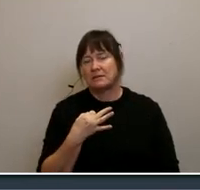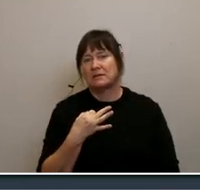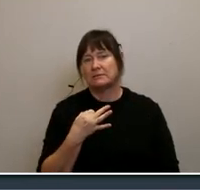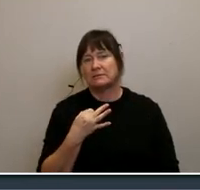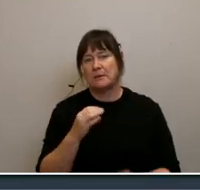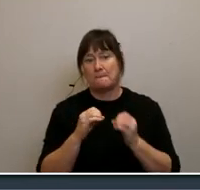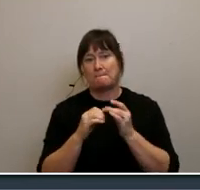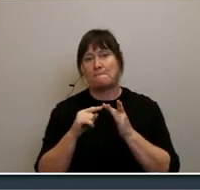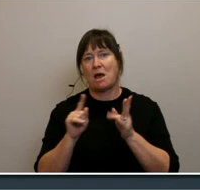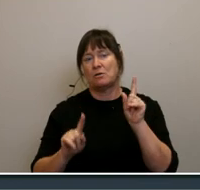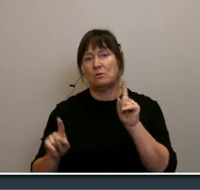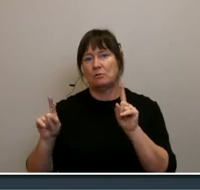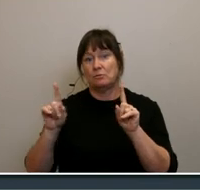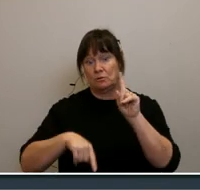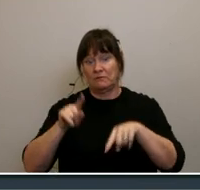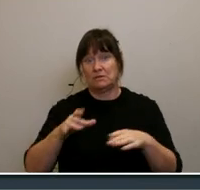organization.